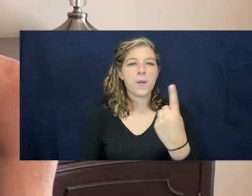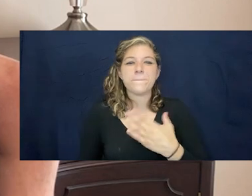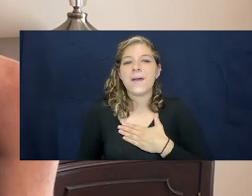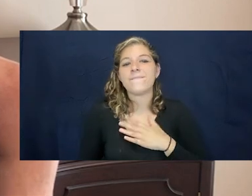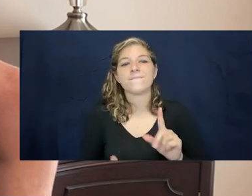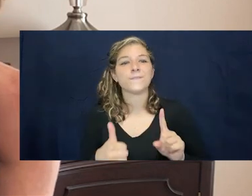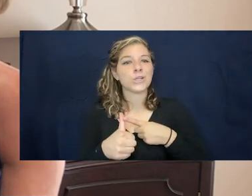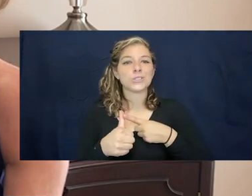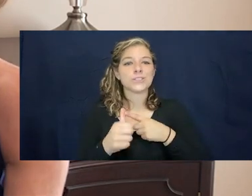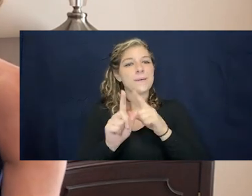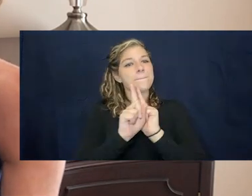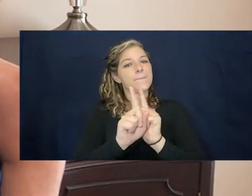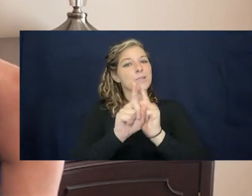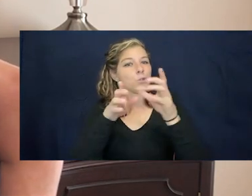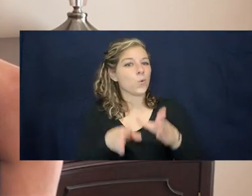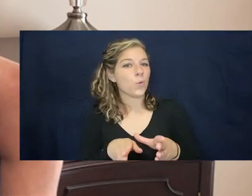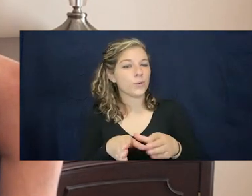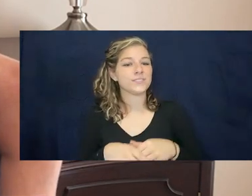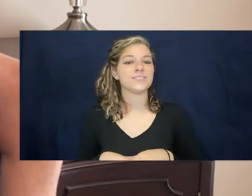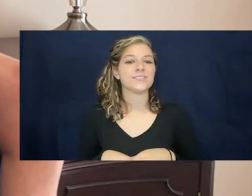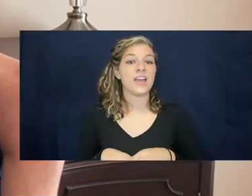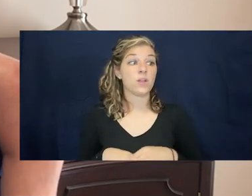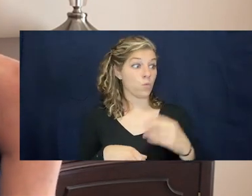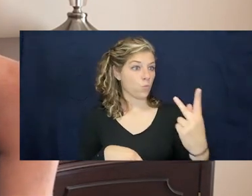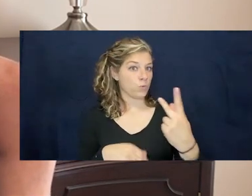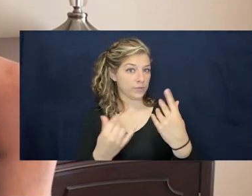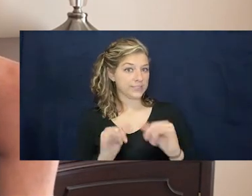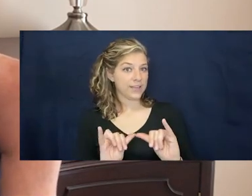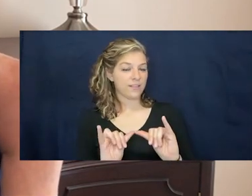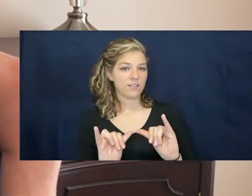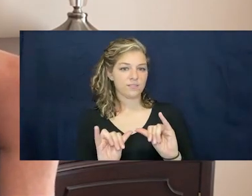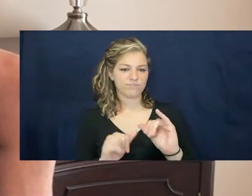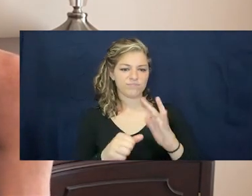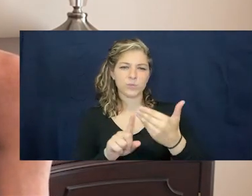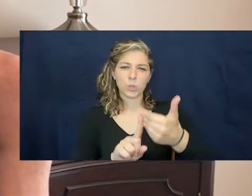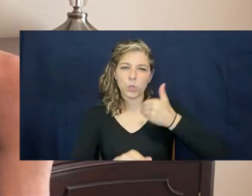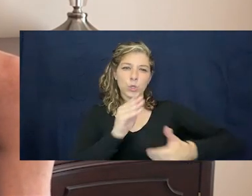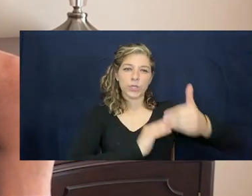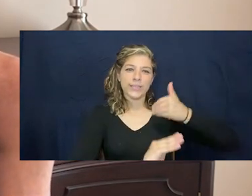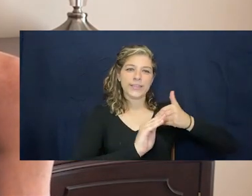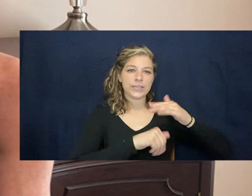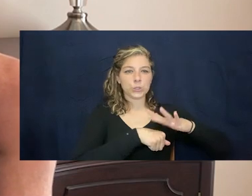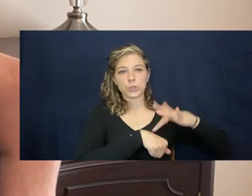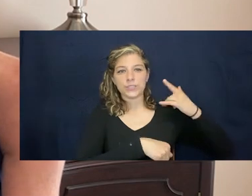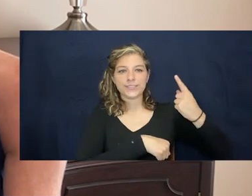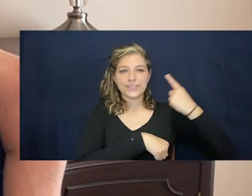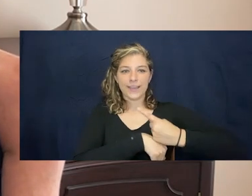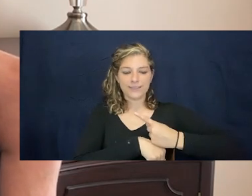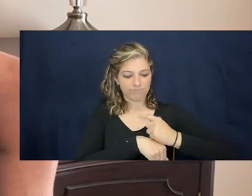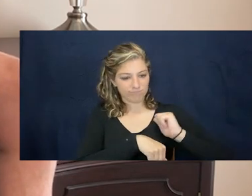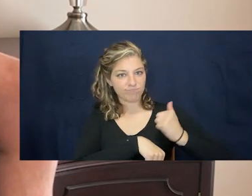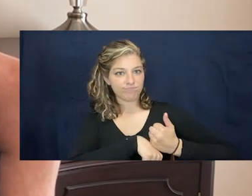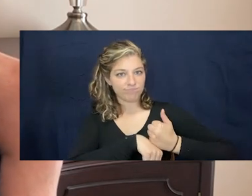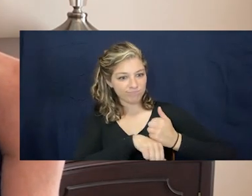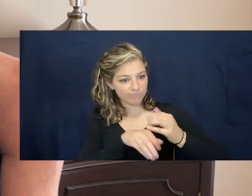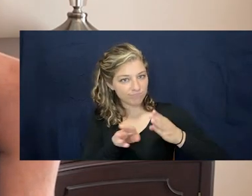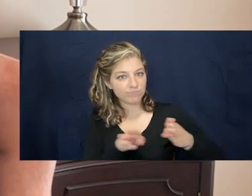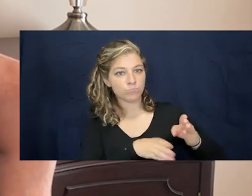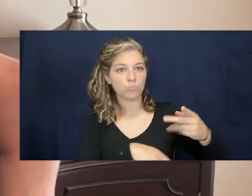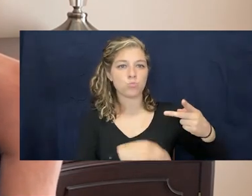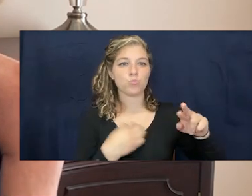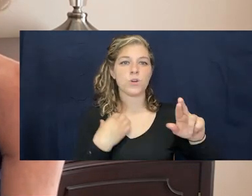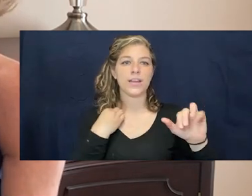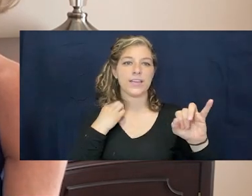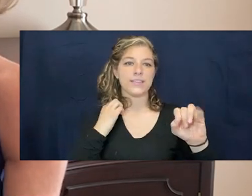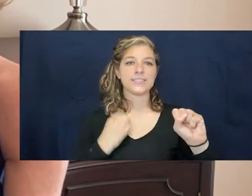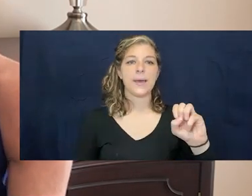one of my very first mentors. And while we were still in the very early days of organizing